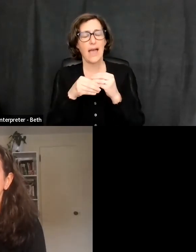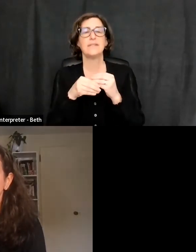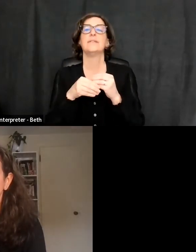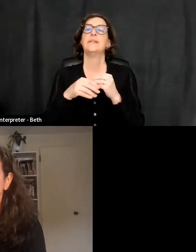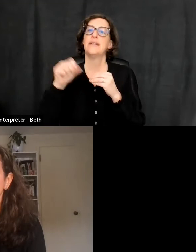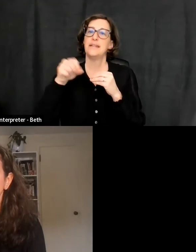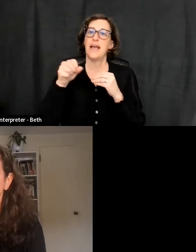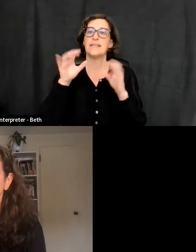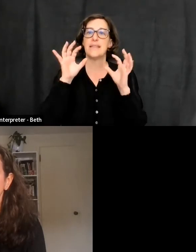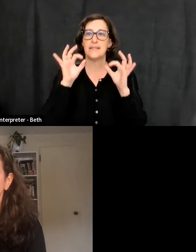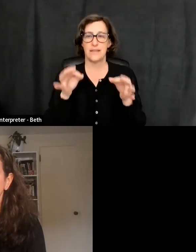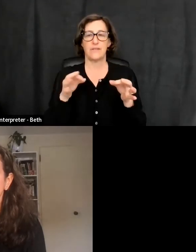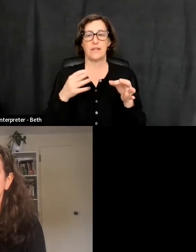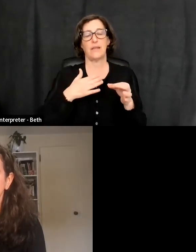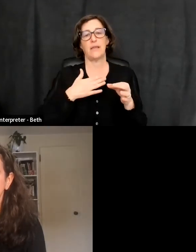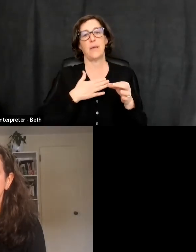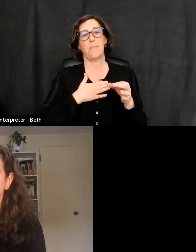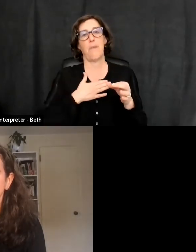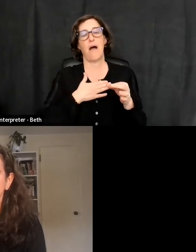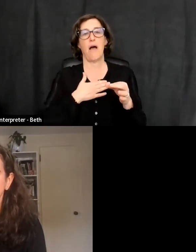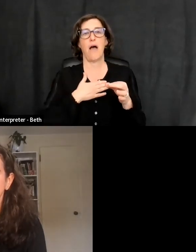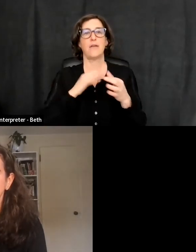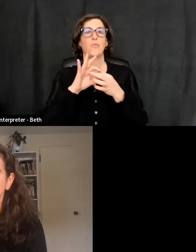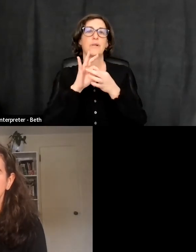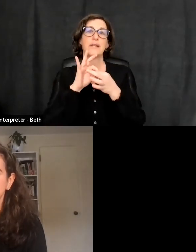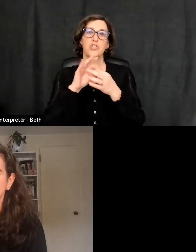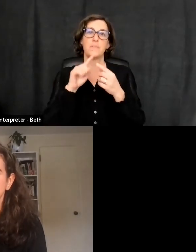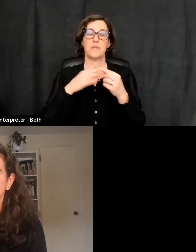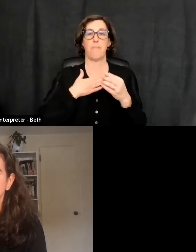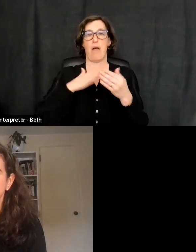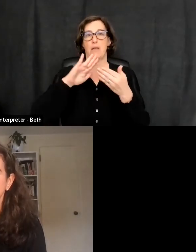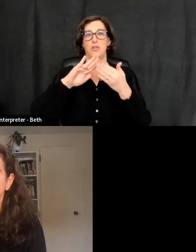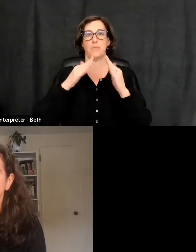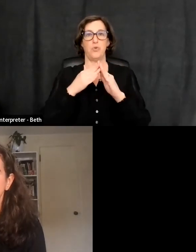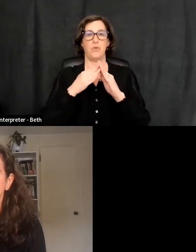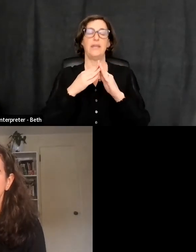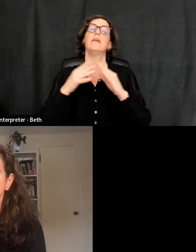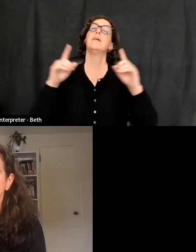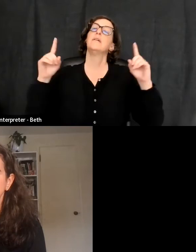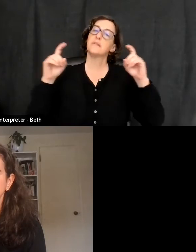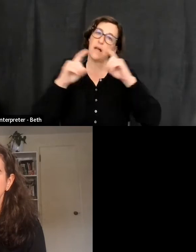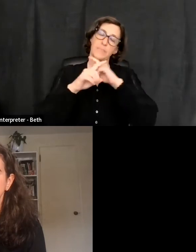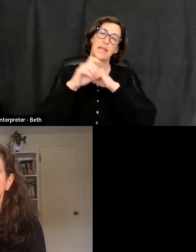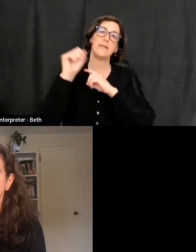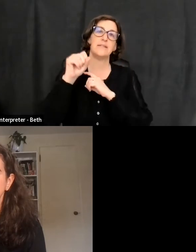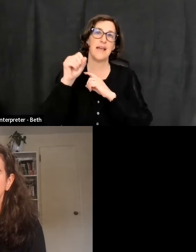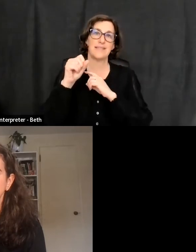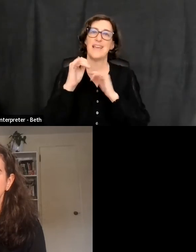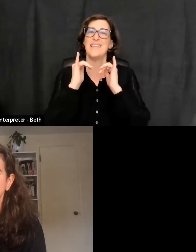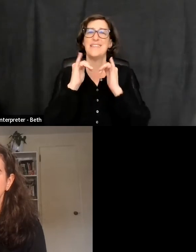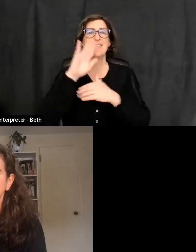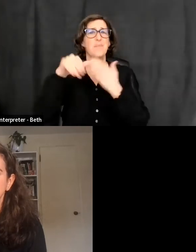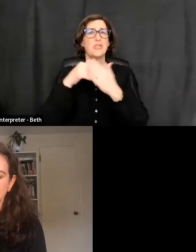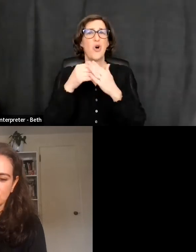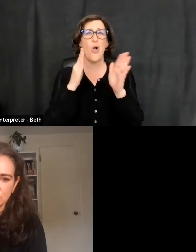yes, of course, like my, my relationship to my community is complicated, as are all organizers'